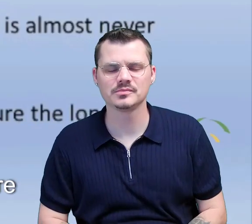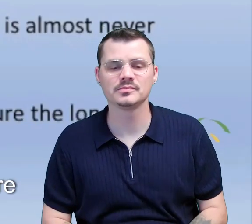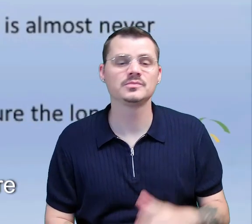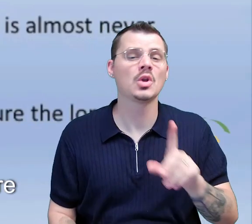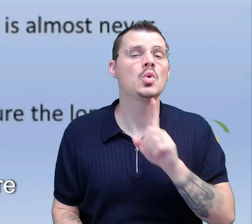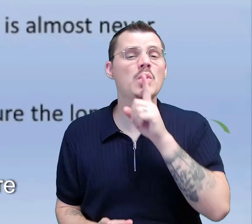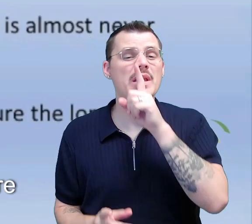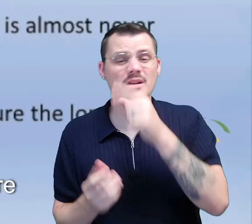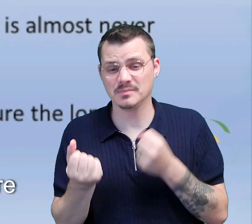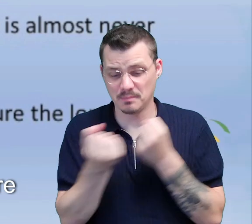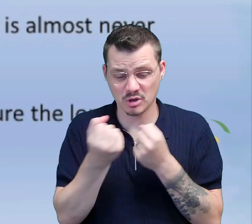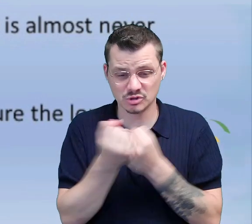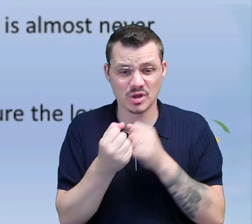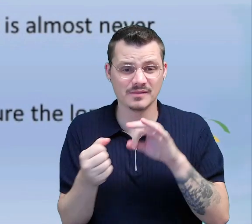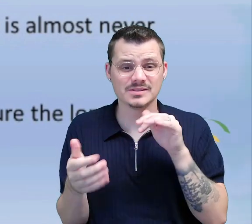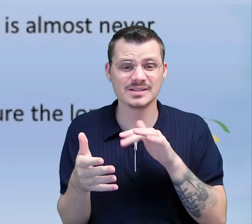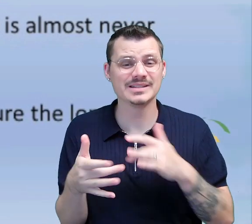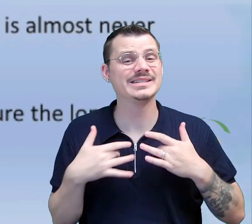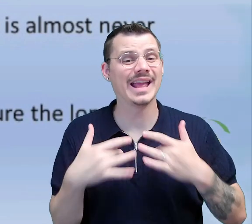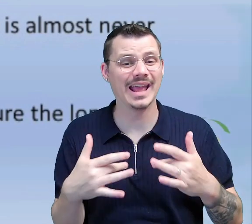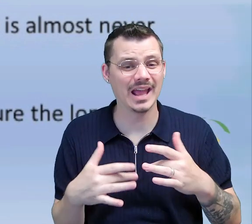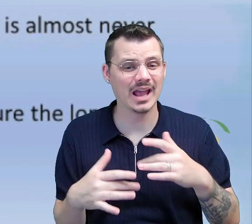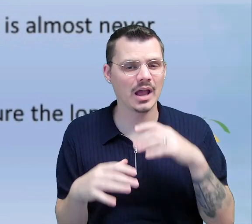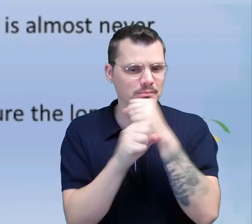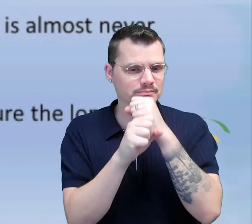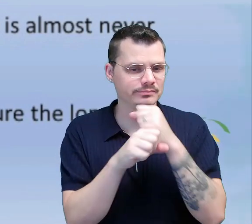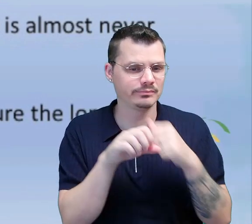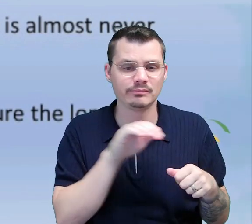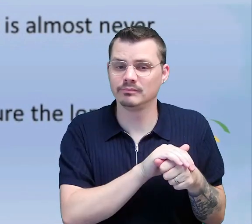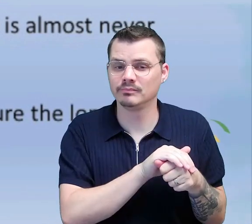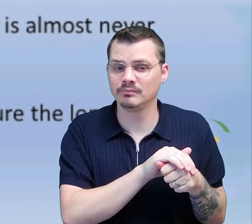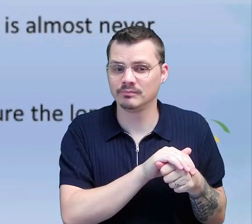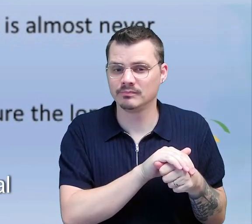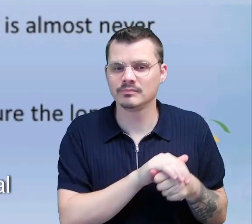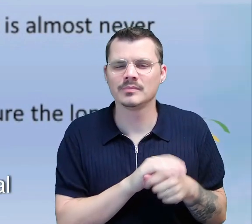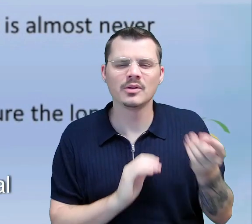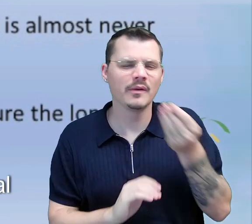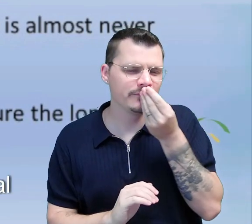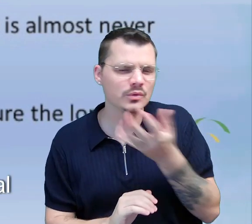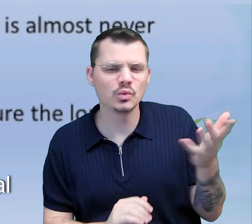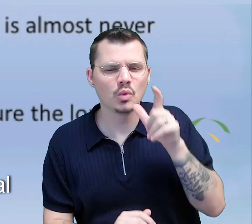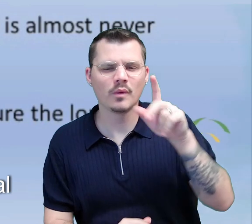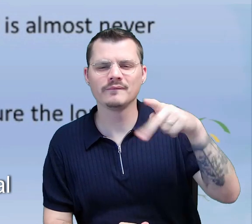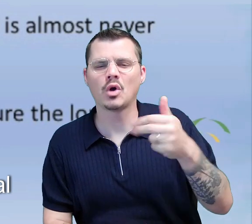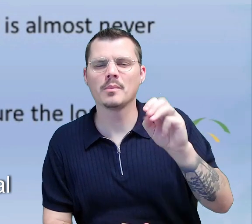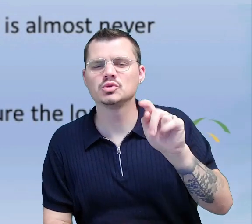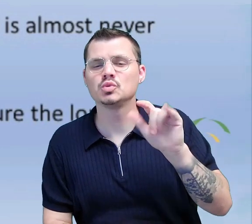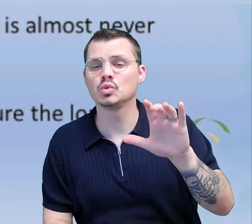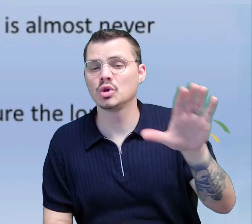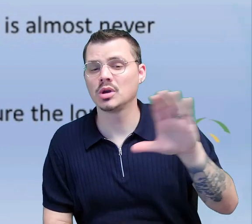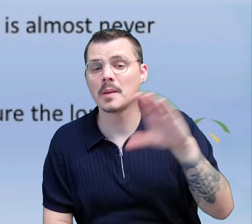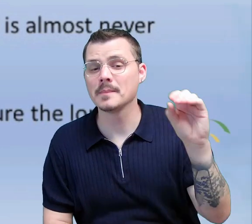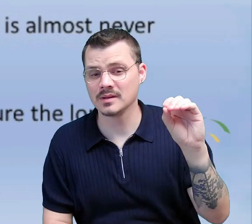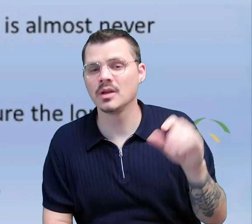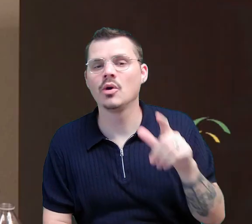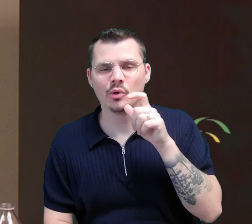The real sponsors of the studies are typically hidden, or often hidden. There's a couple of pharmaceutical